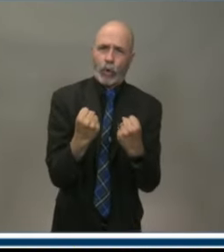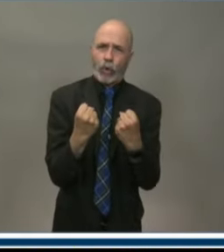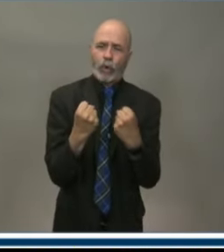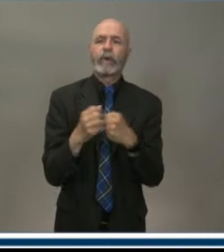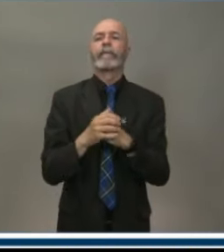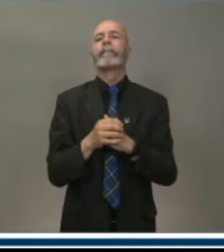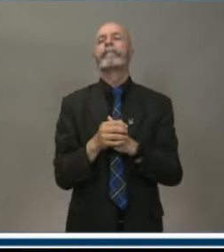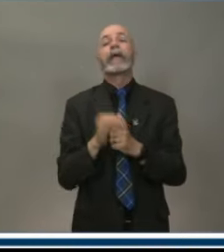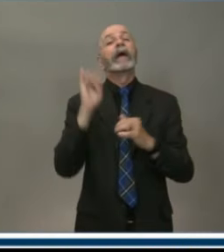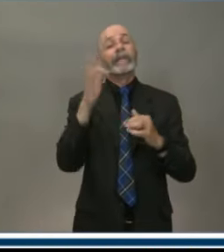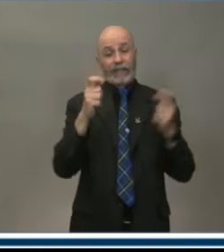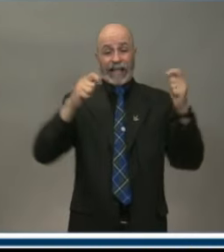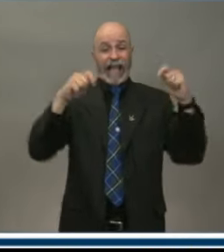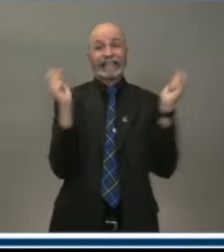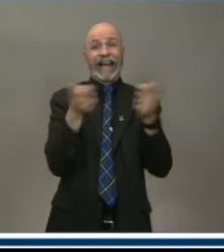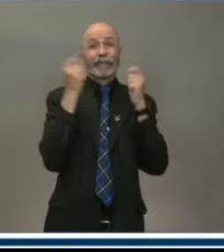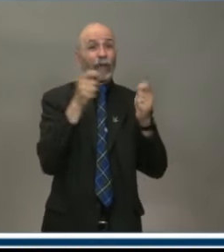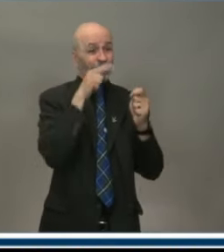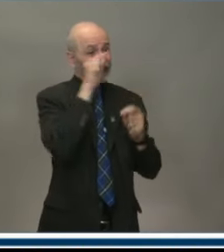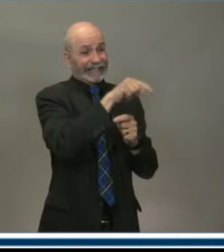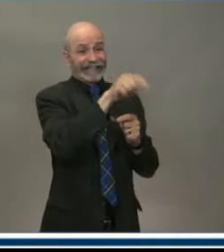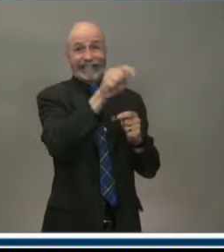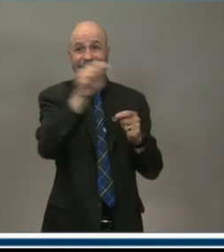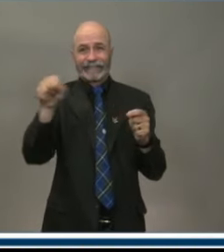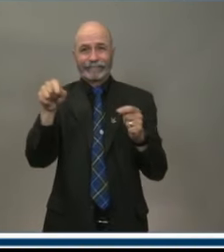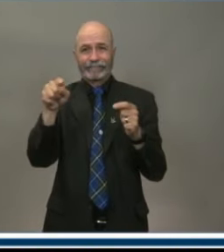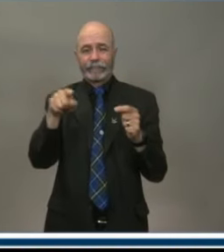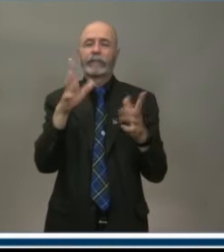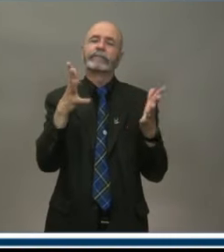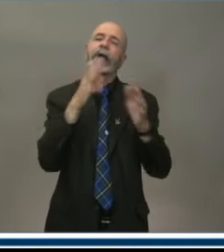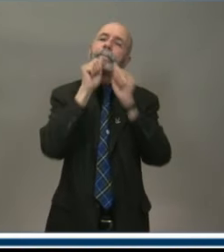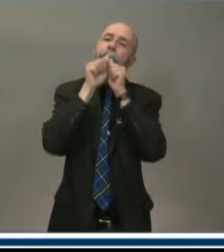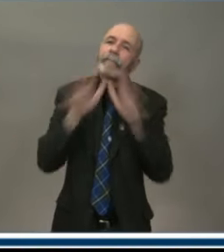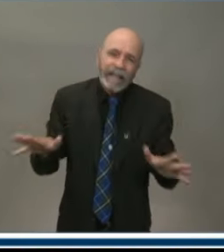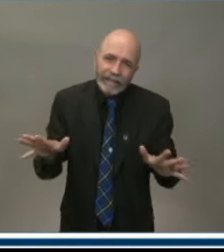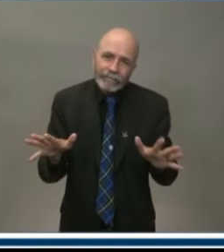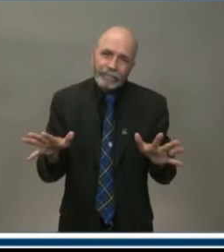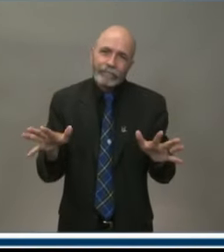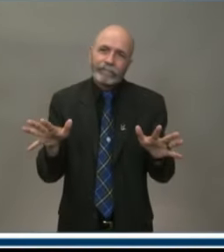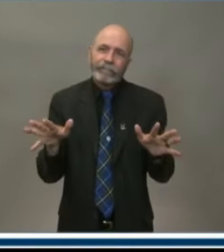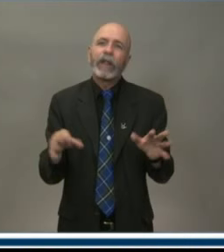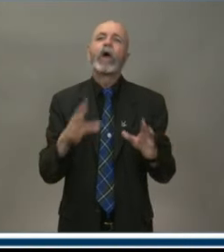blessed and peaceful time. Ramadan Mubarak.